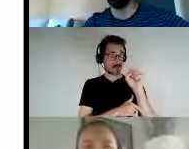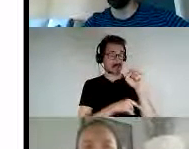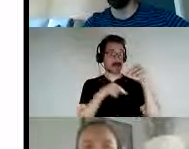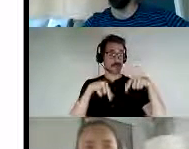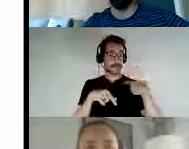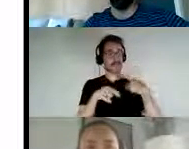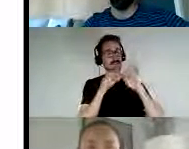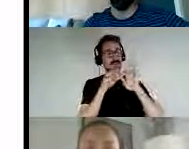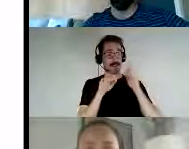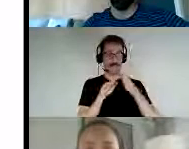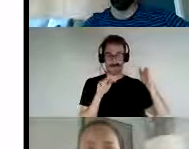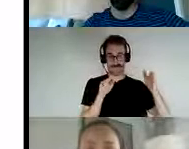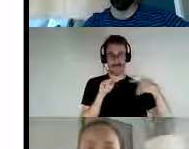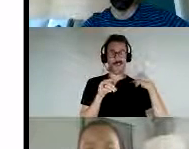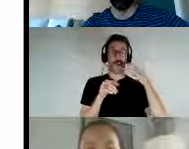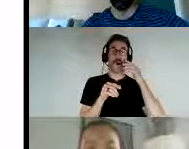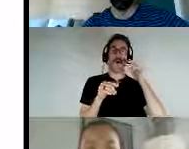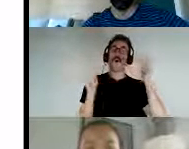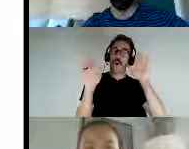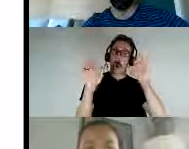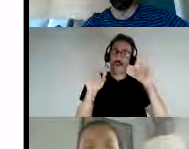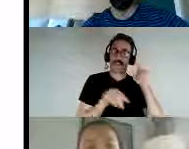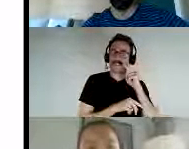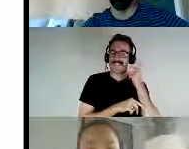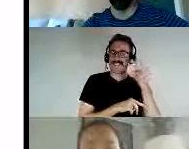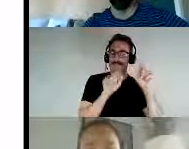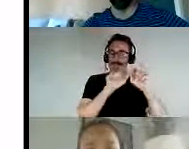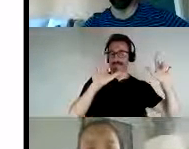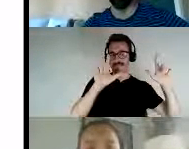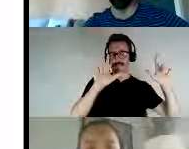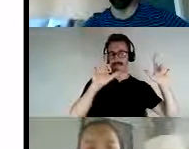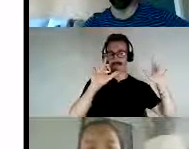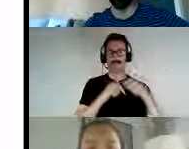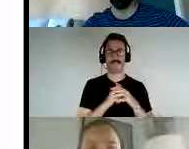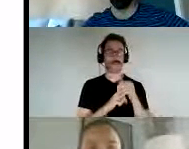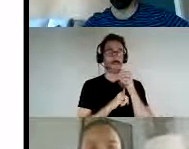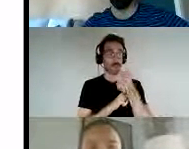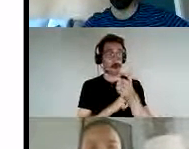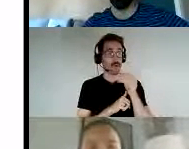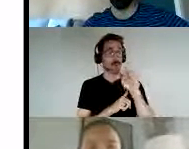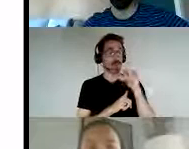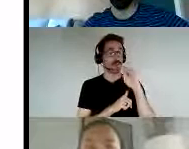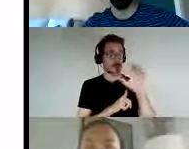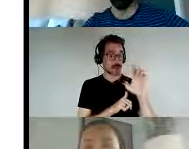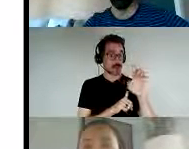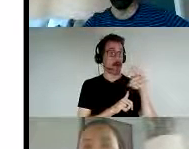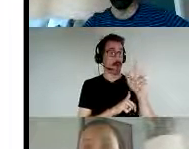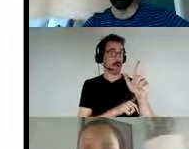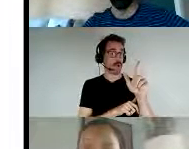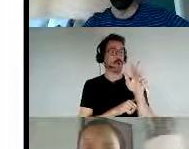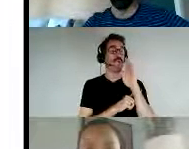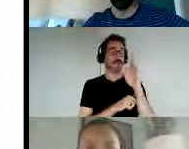thing beside me, hopefully in a window box near you. Micheline Paul tomorrow and Thursday, she'll be doing sign language